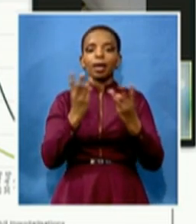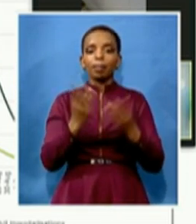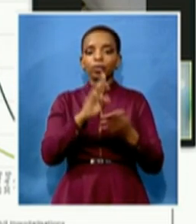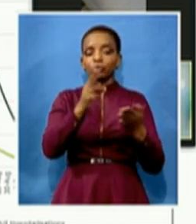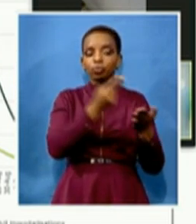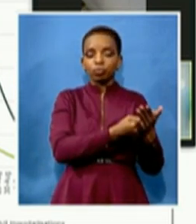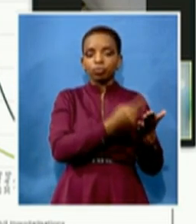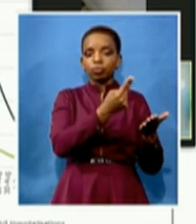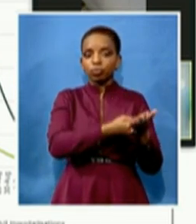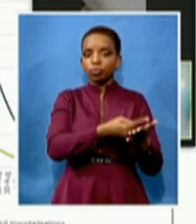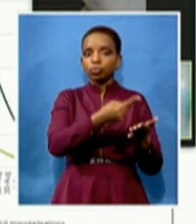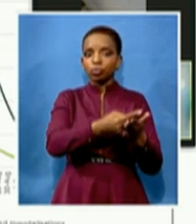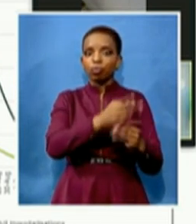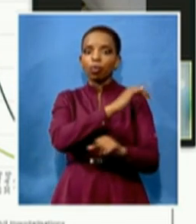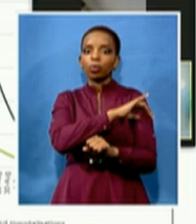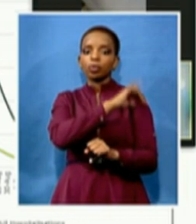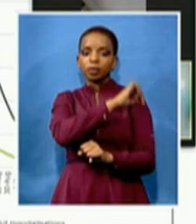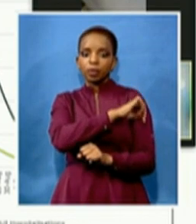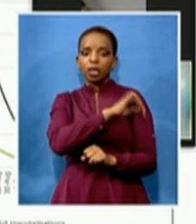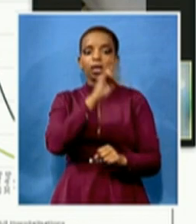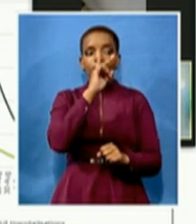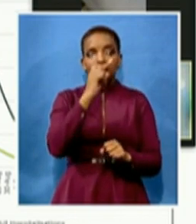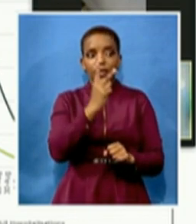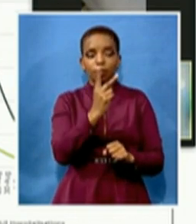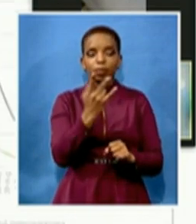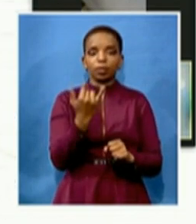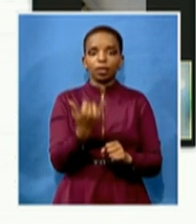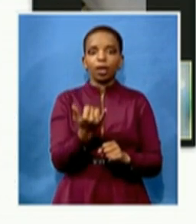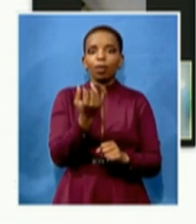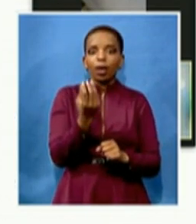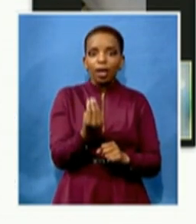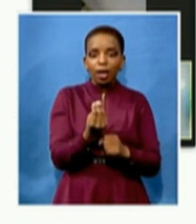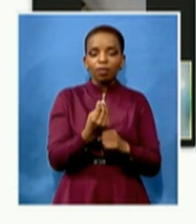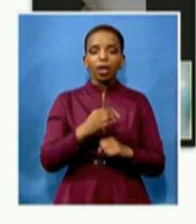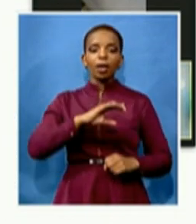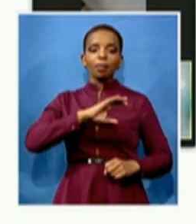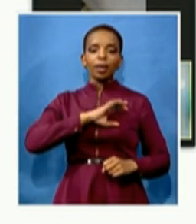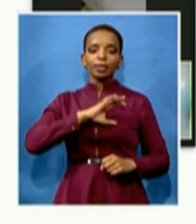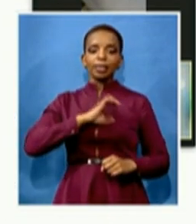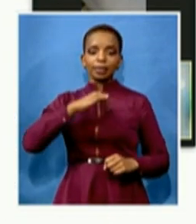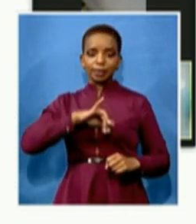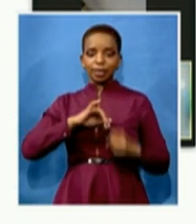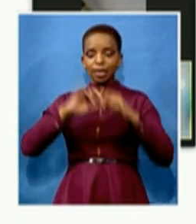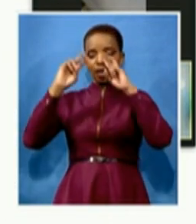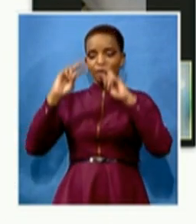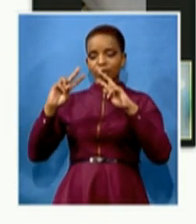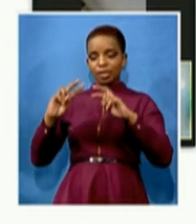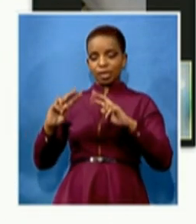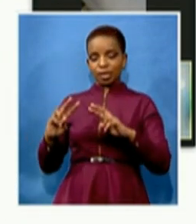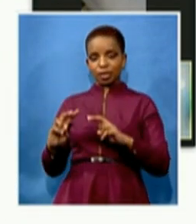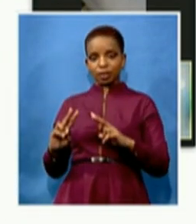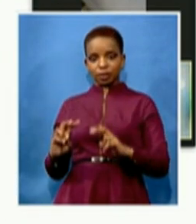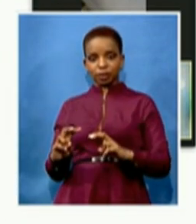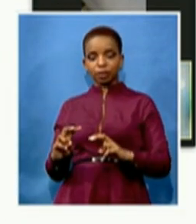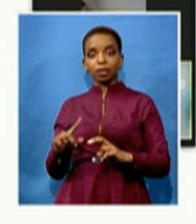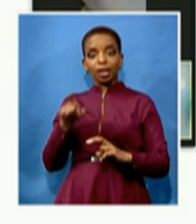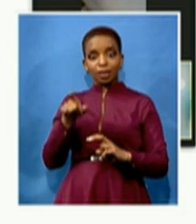the patients under investigation. And then, of course, we can use this in order to project the level